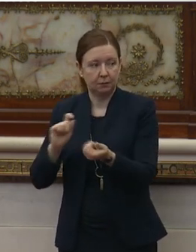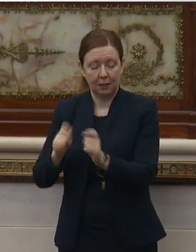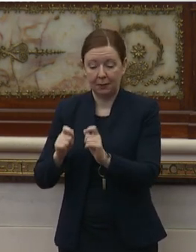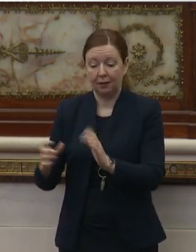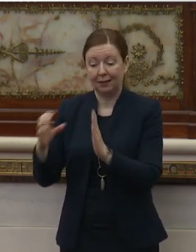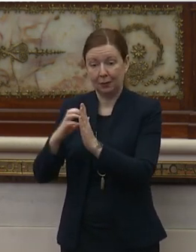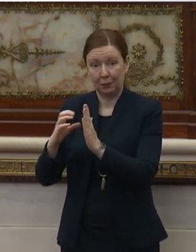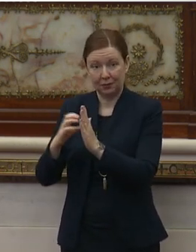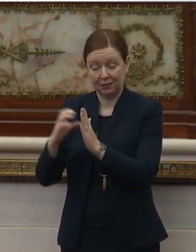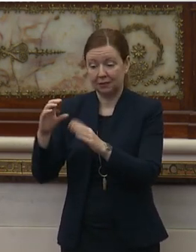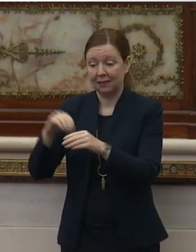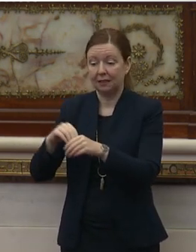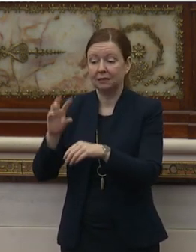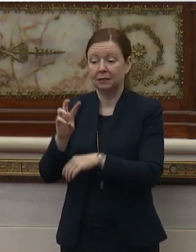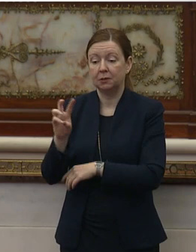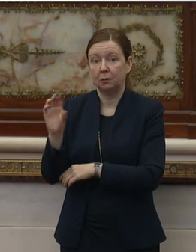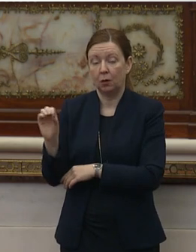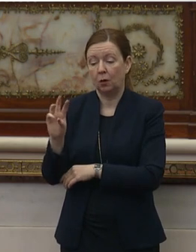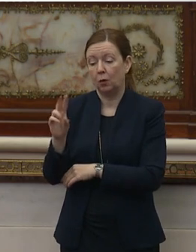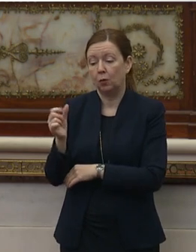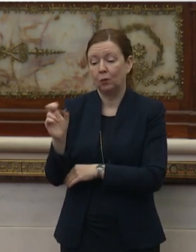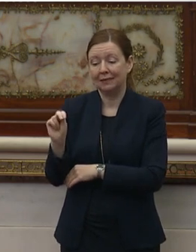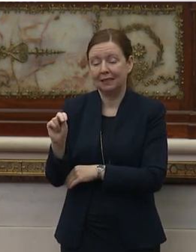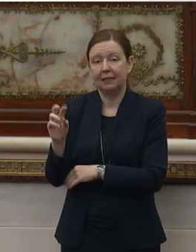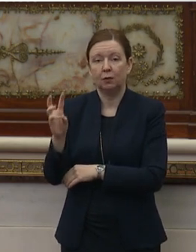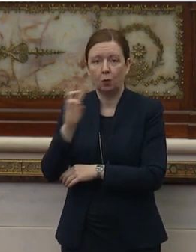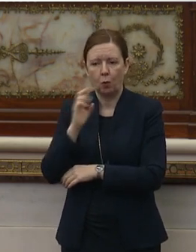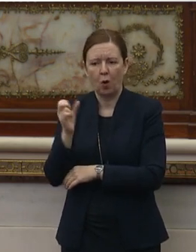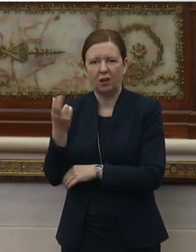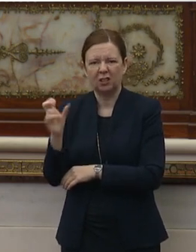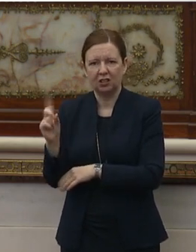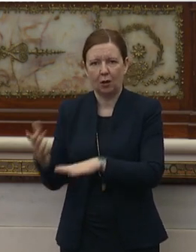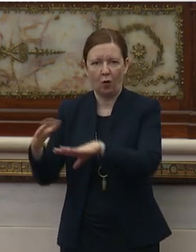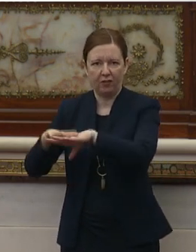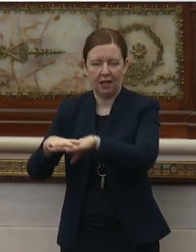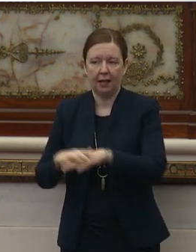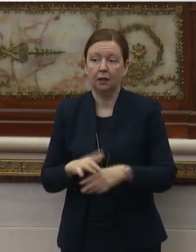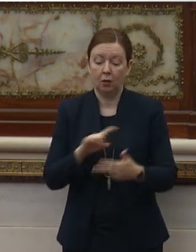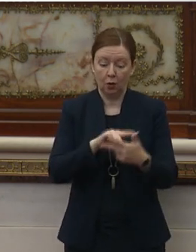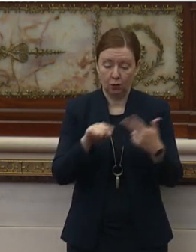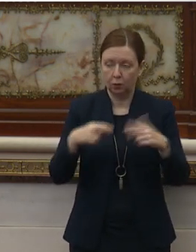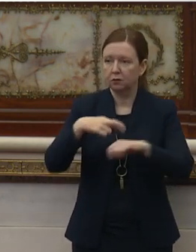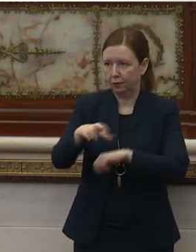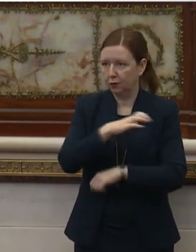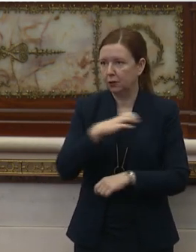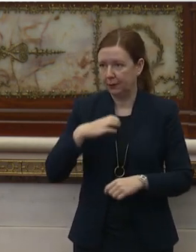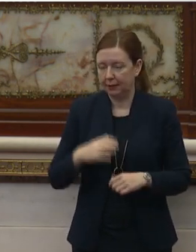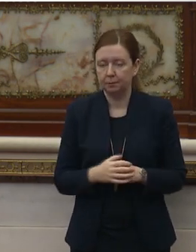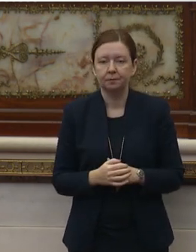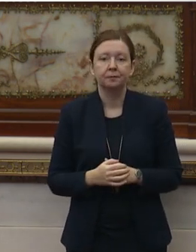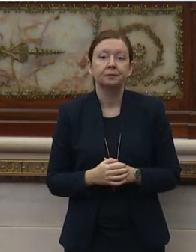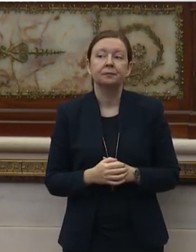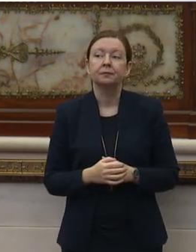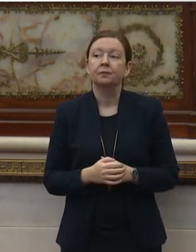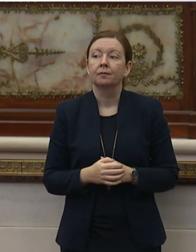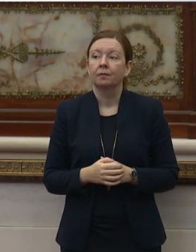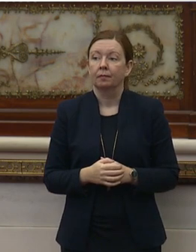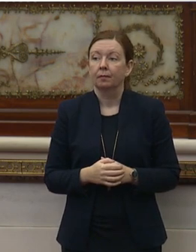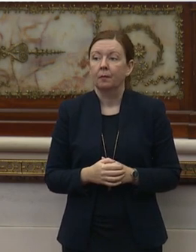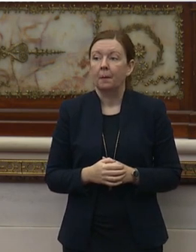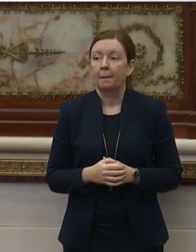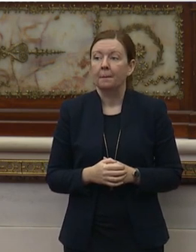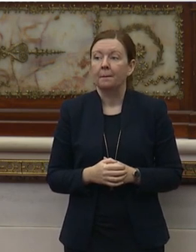provisions of the WWO Wissahickon Watershed Overlay. Those three bills will be referred to committee.